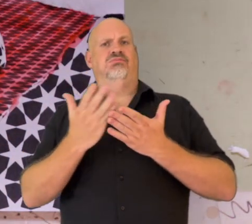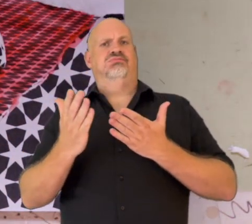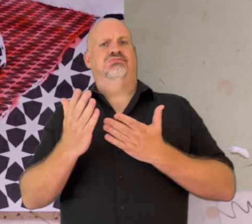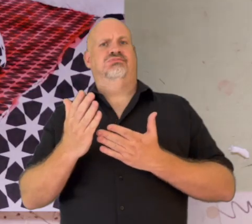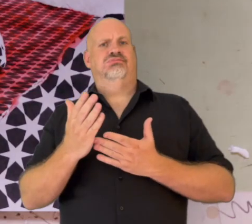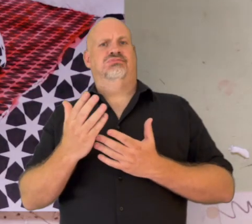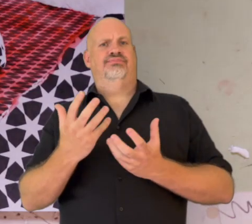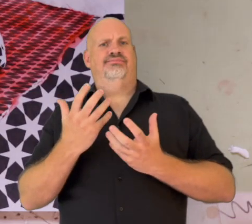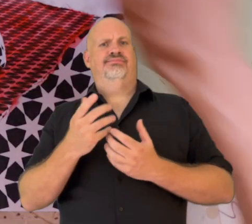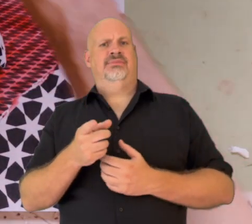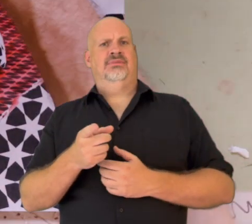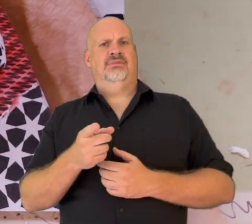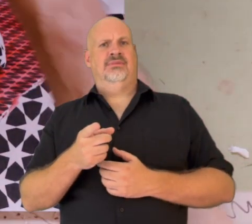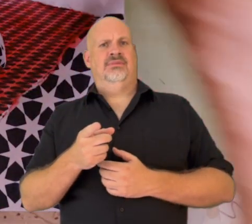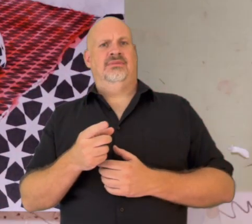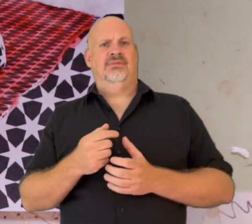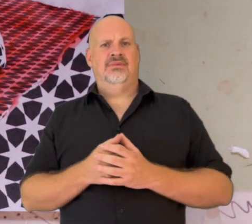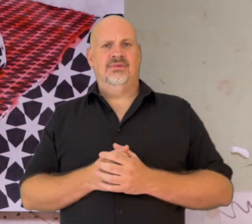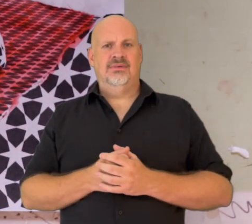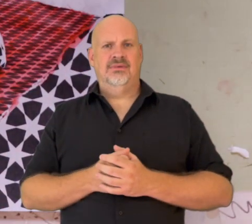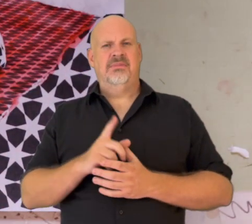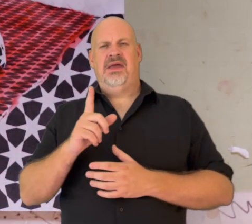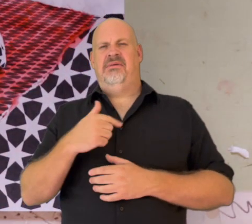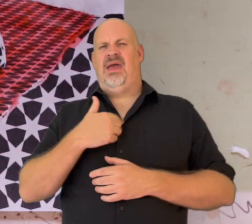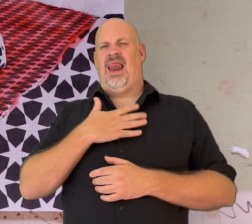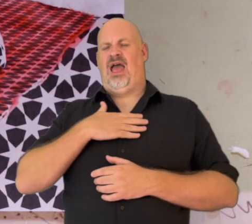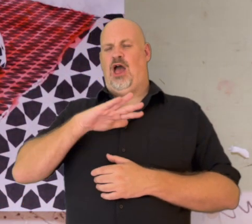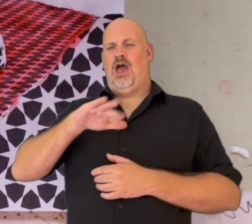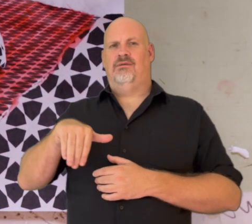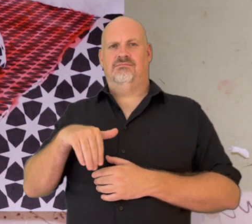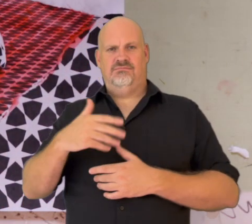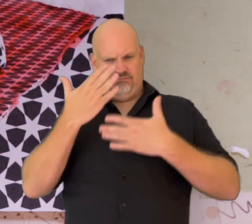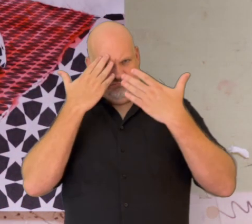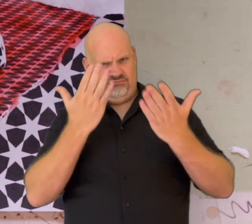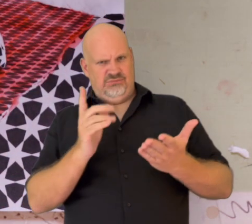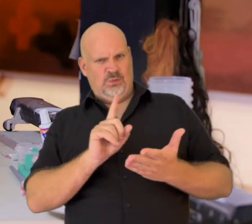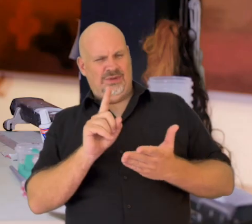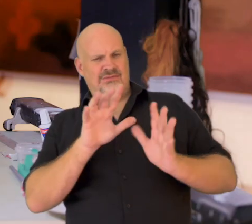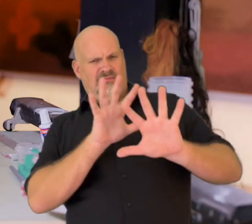overt. But maybe I prefer the ambiguity, to be honest.